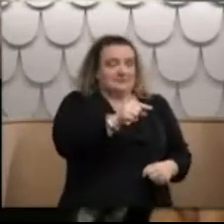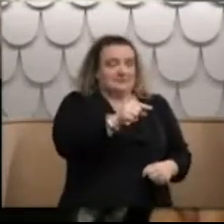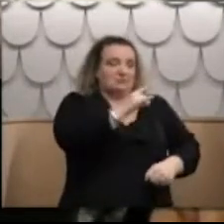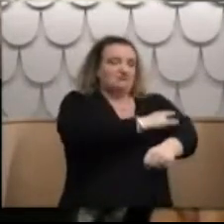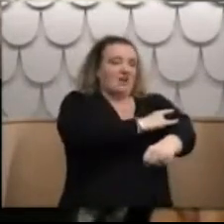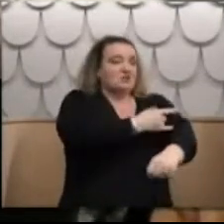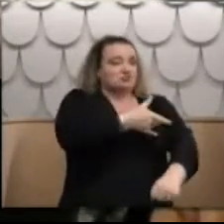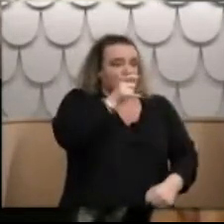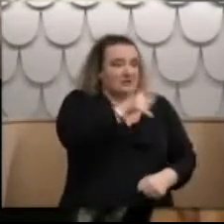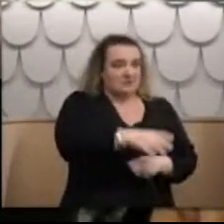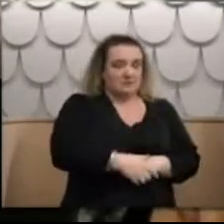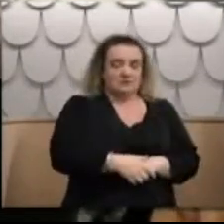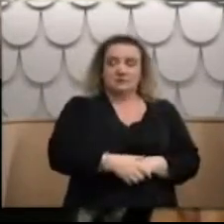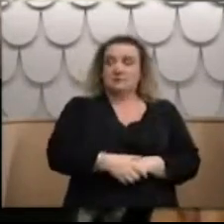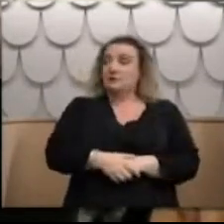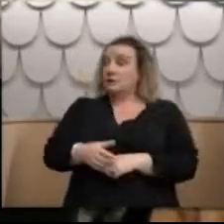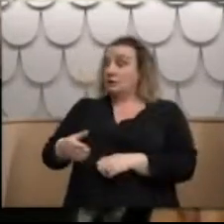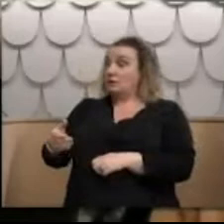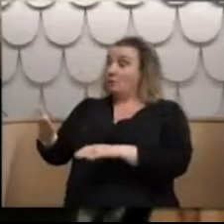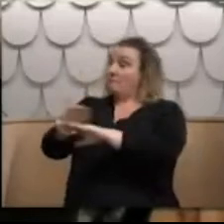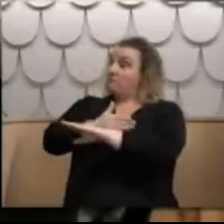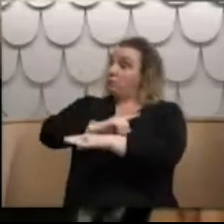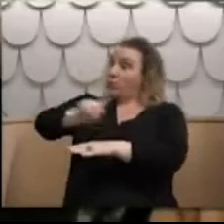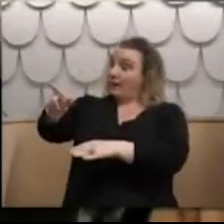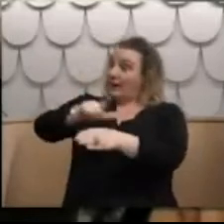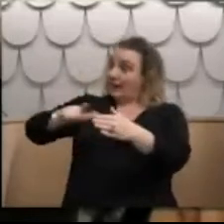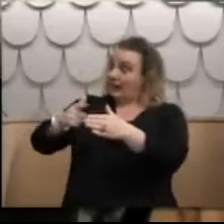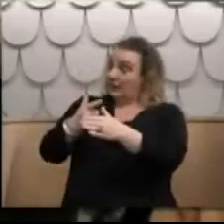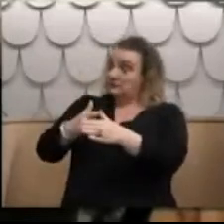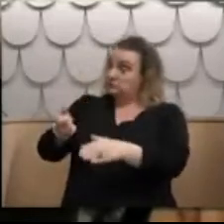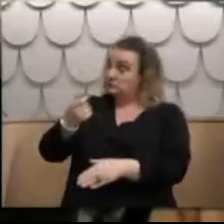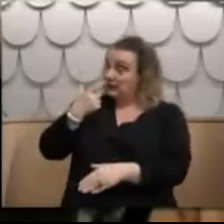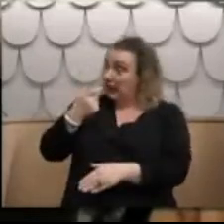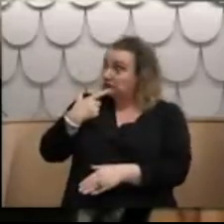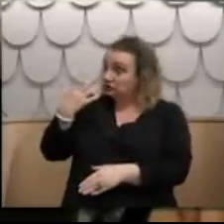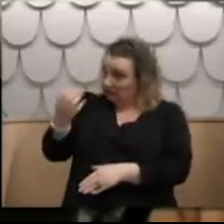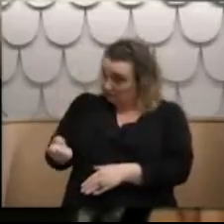Were you on any medication or drugs before you went into Lake Ellis?